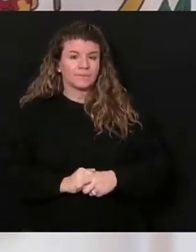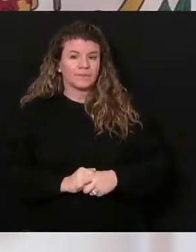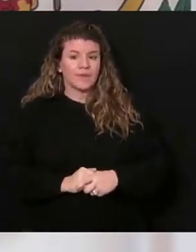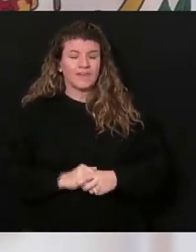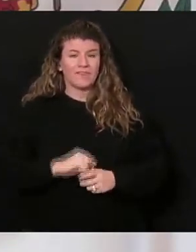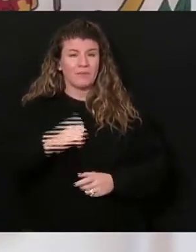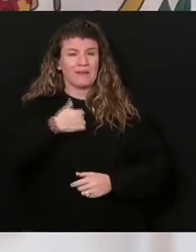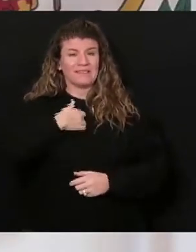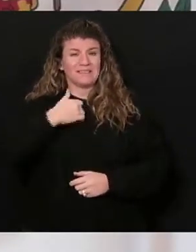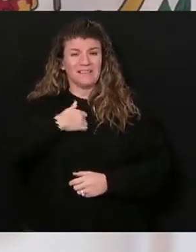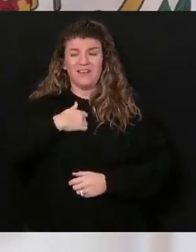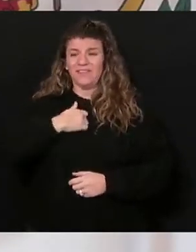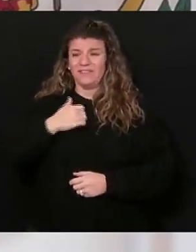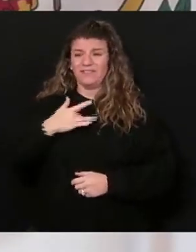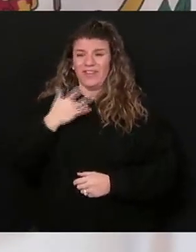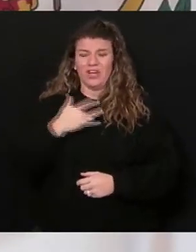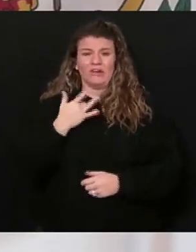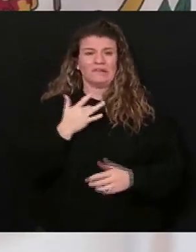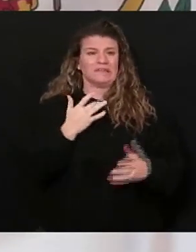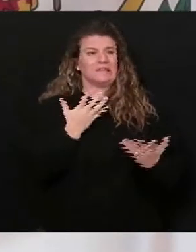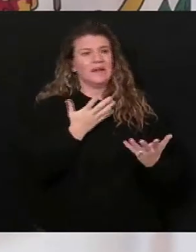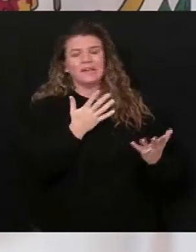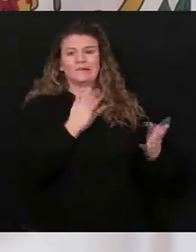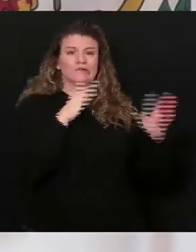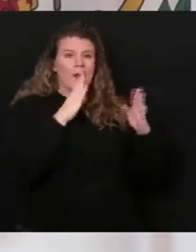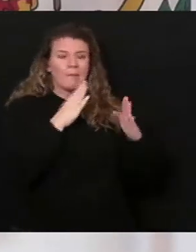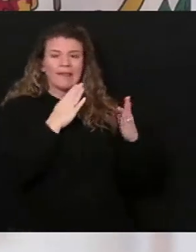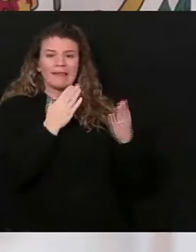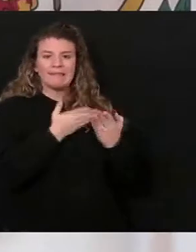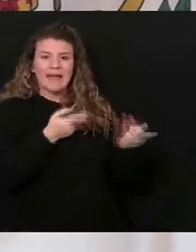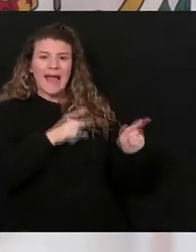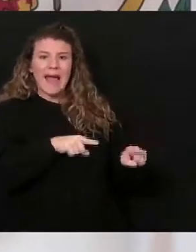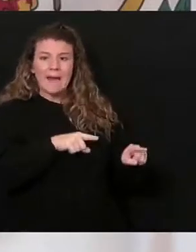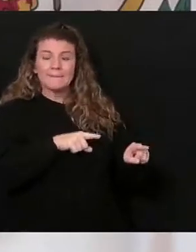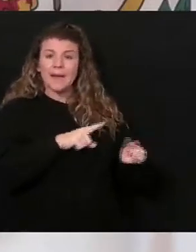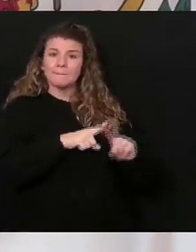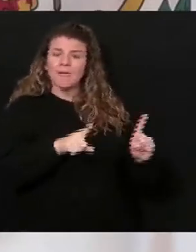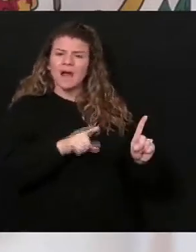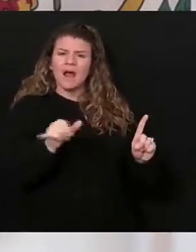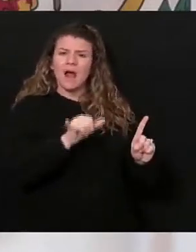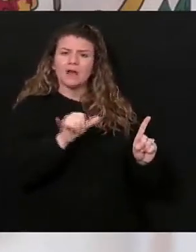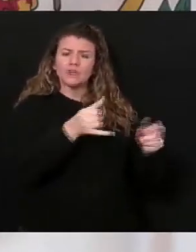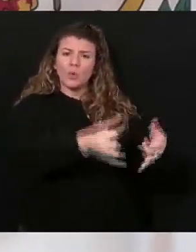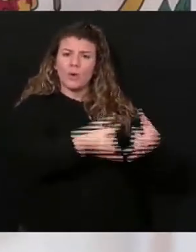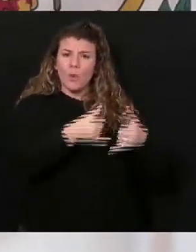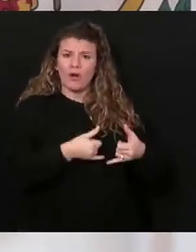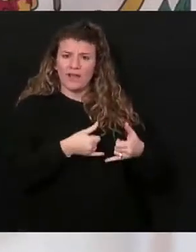troubling to me and at the same time rewarding to me